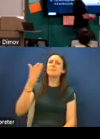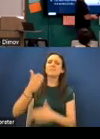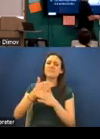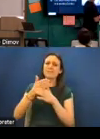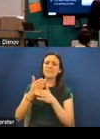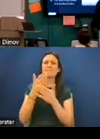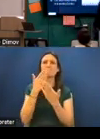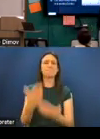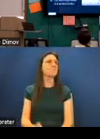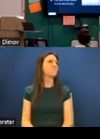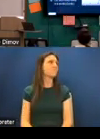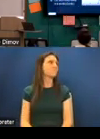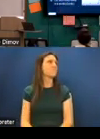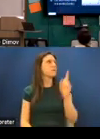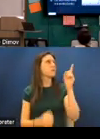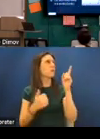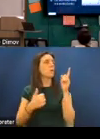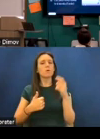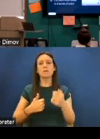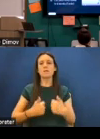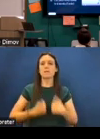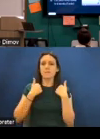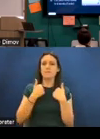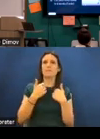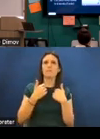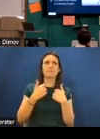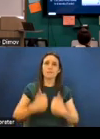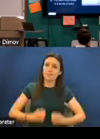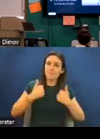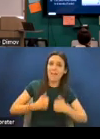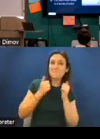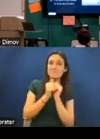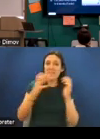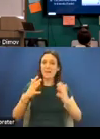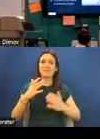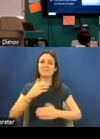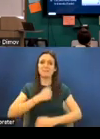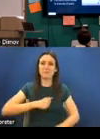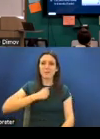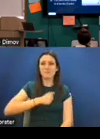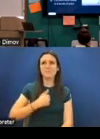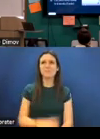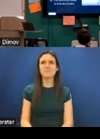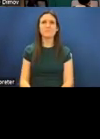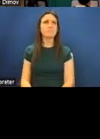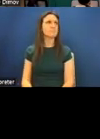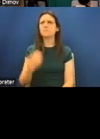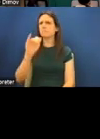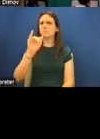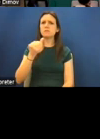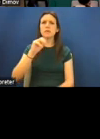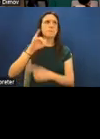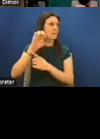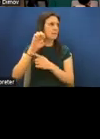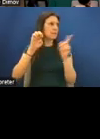that. Live your life without regrets. Jamie, that's you. Jamie? Jamie?